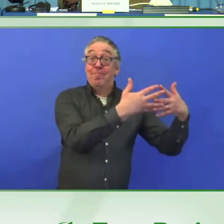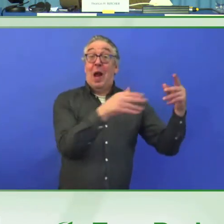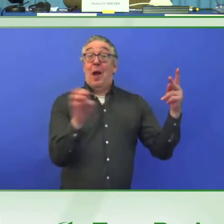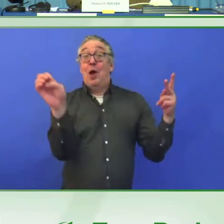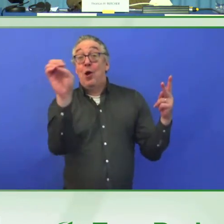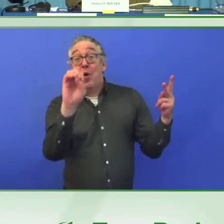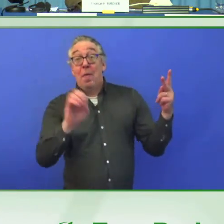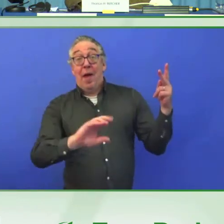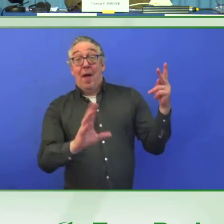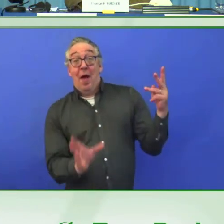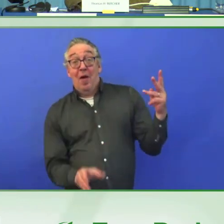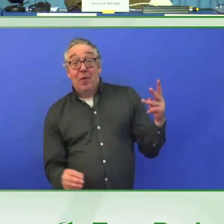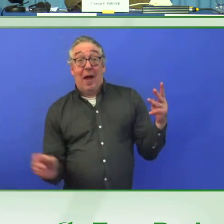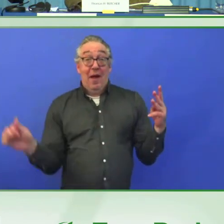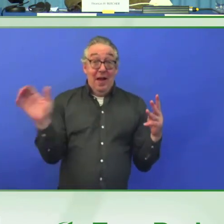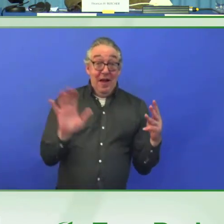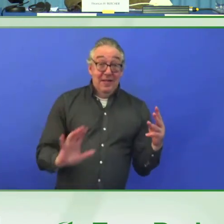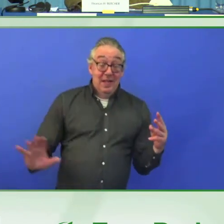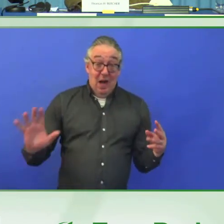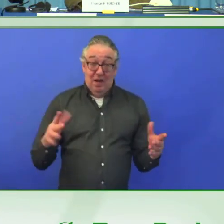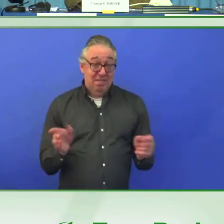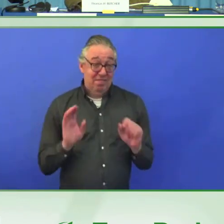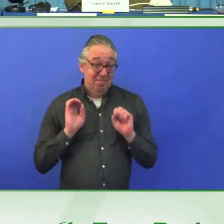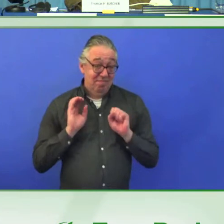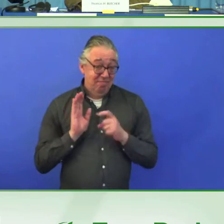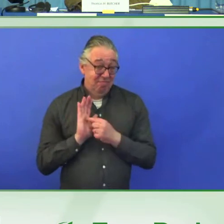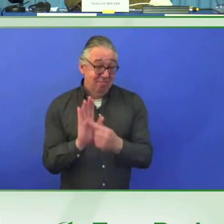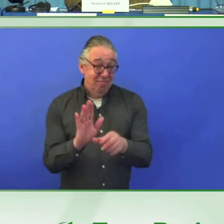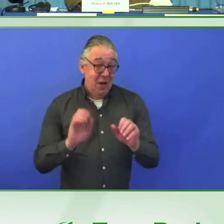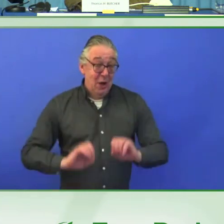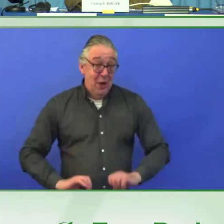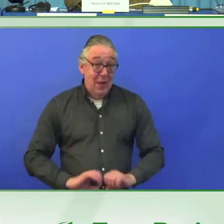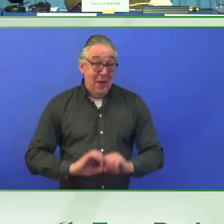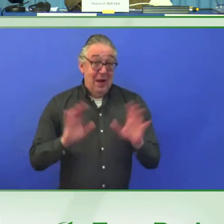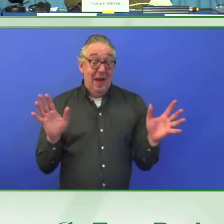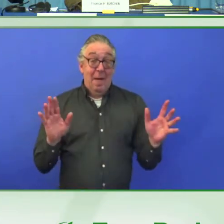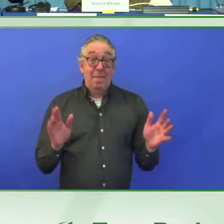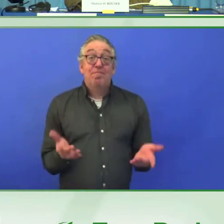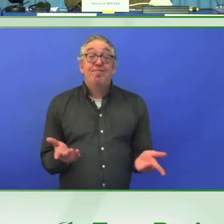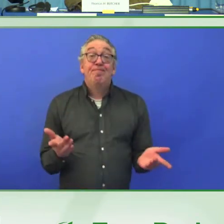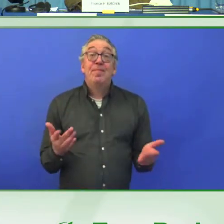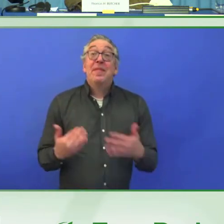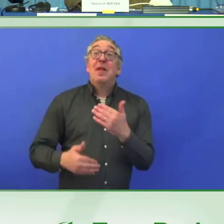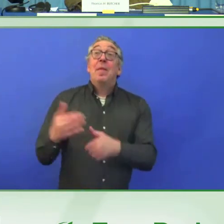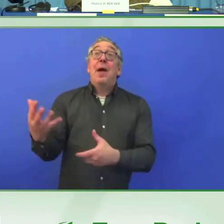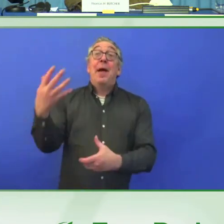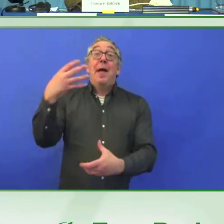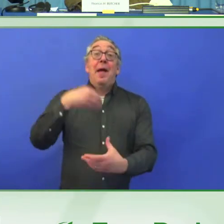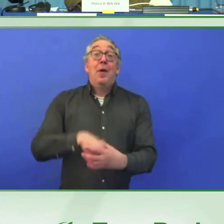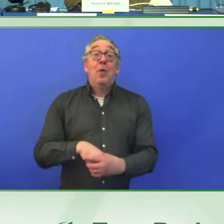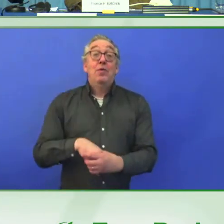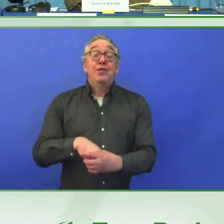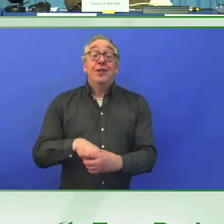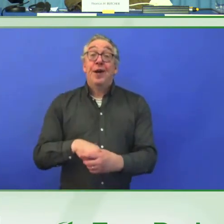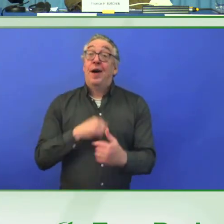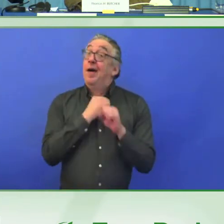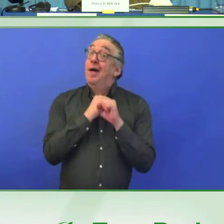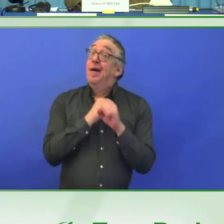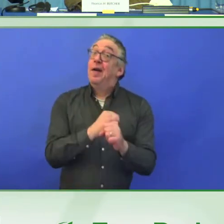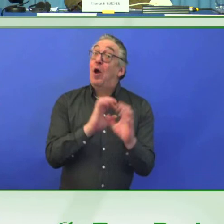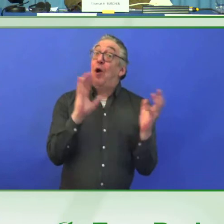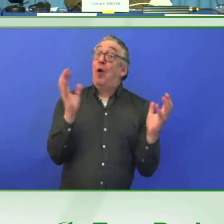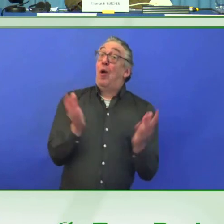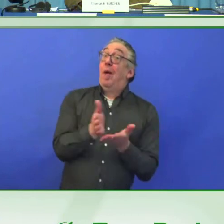accessibility in the business community is not particular to any country or region. It's an emerging, well, sometimes still emerging, but it's